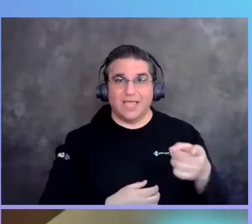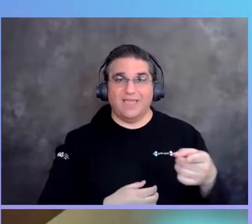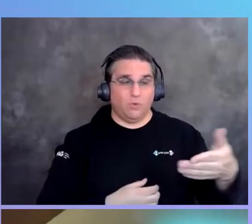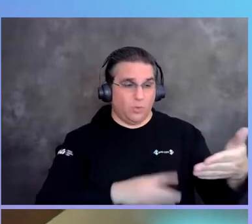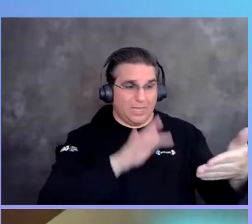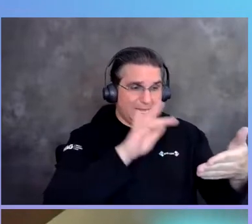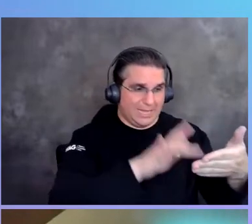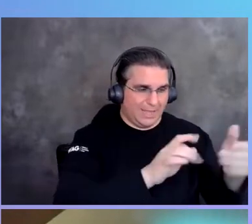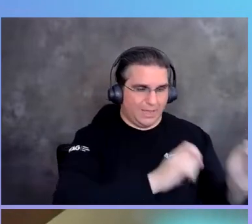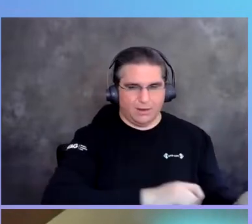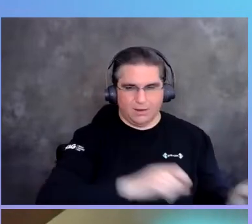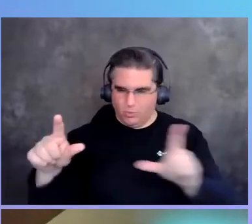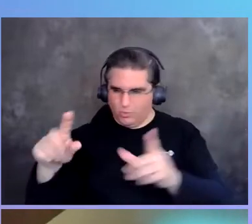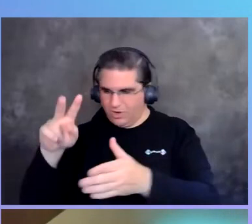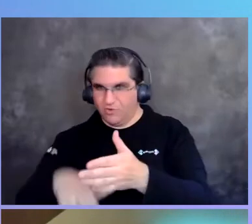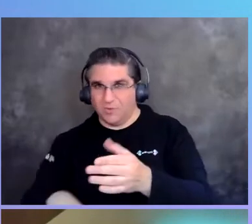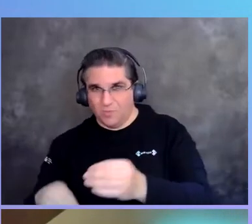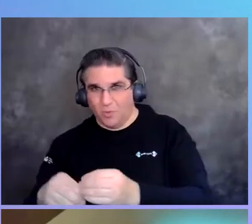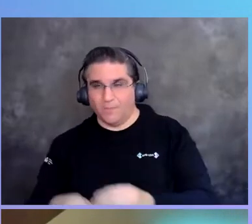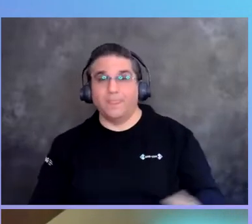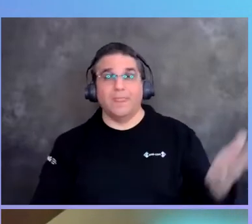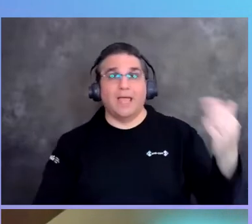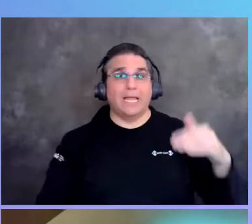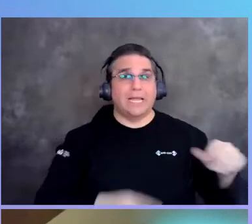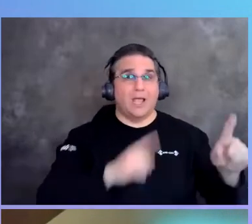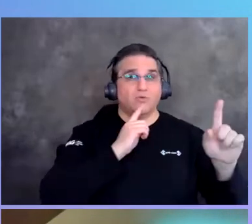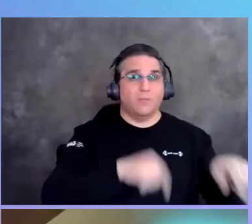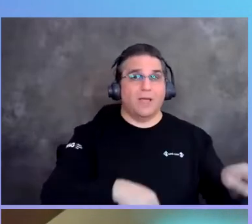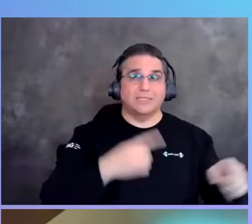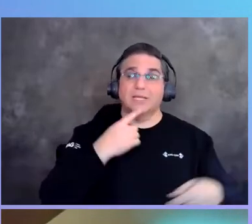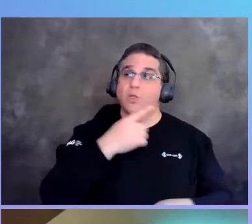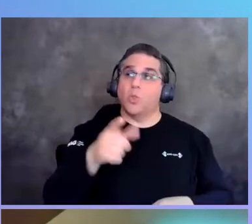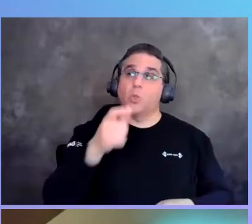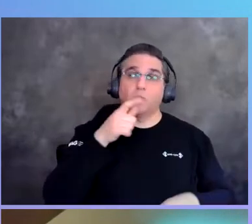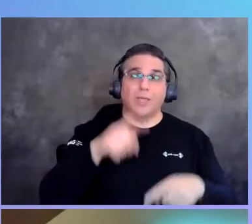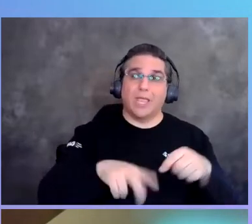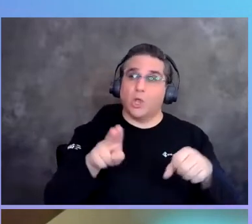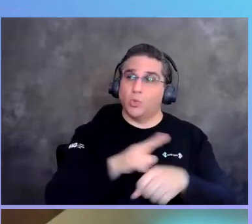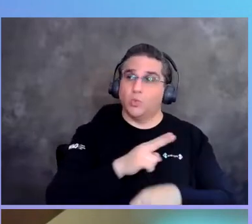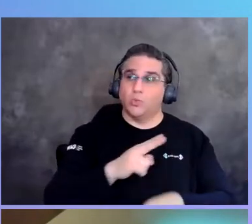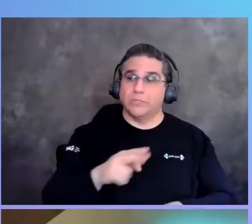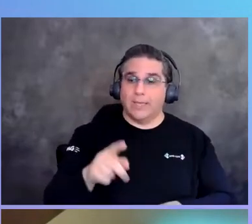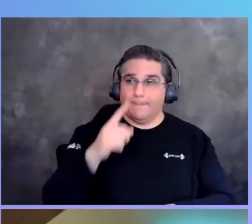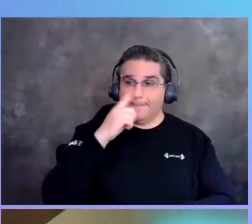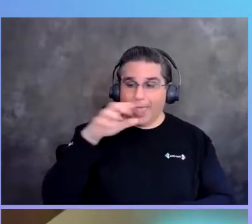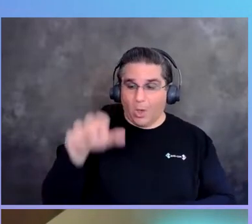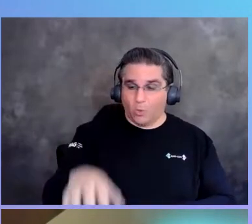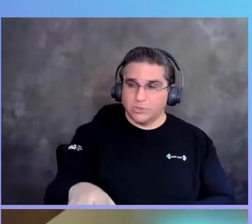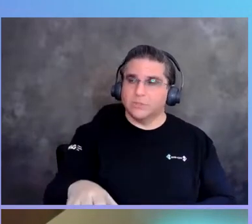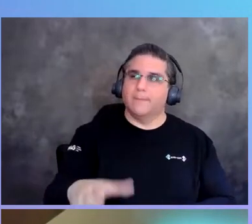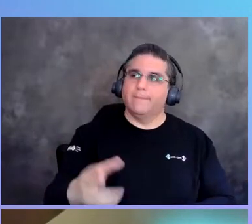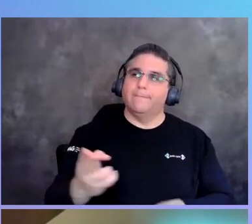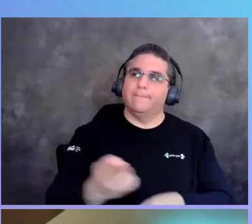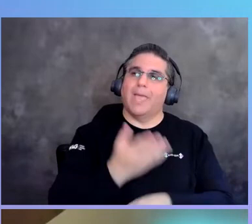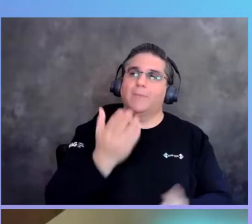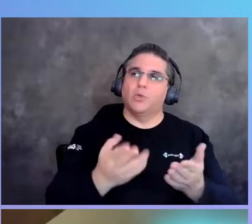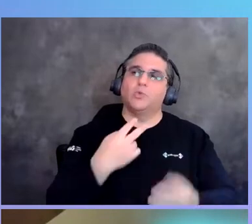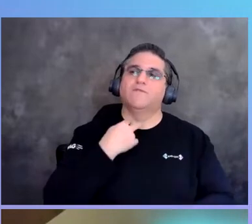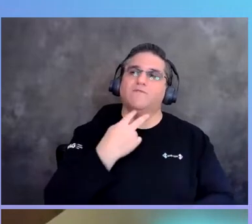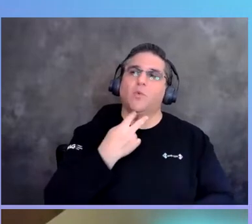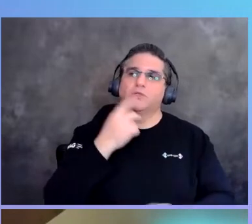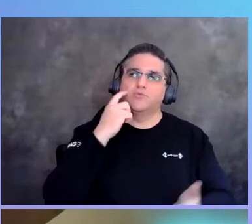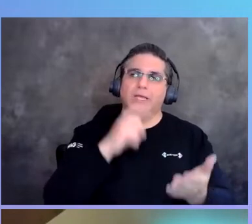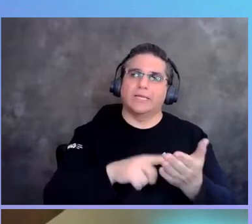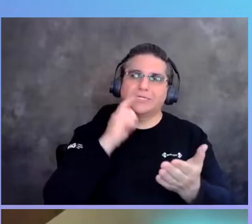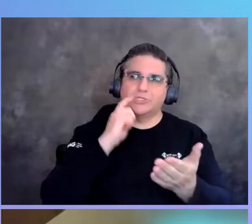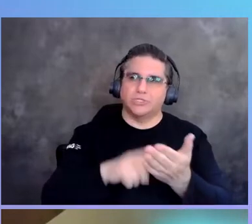about it if you want. It then covers how people who can't use a mouse may use voice recognition software to navigate. After a thorough answer to